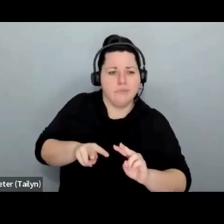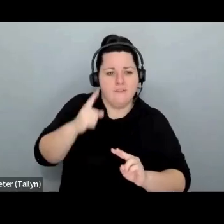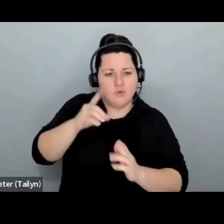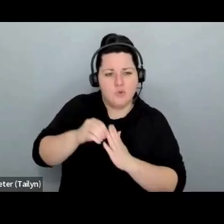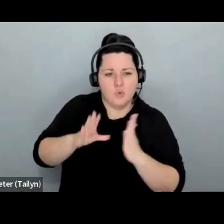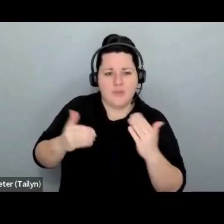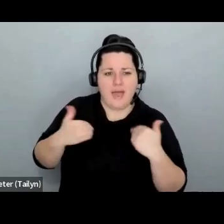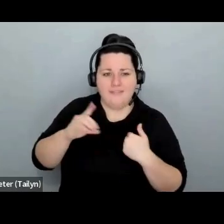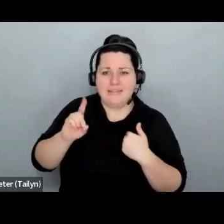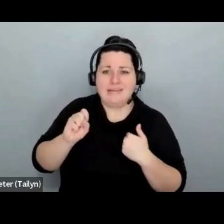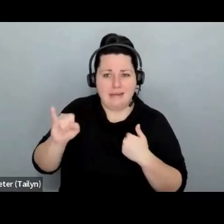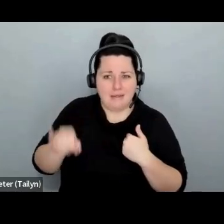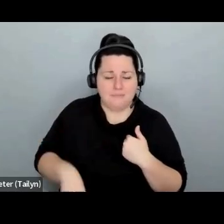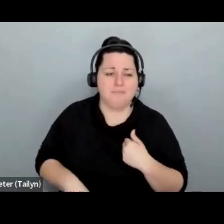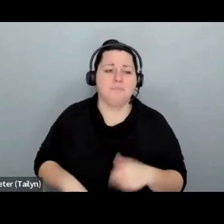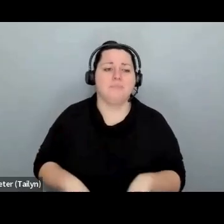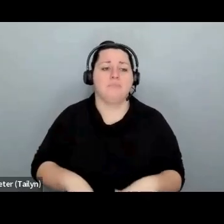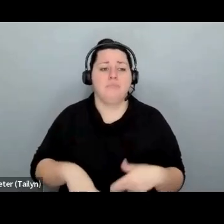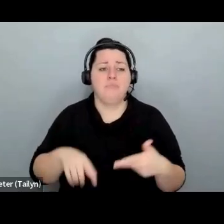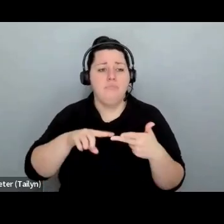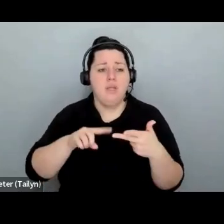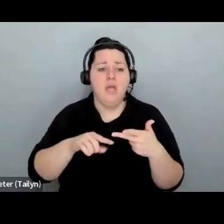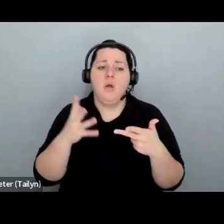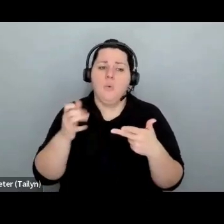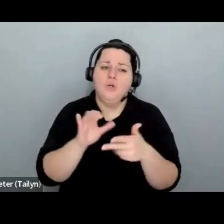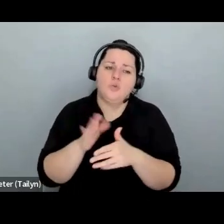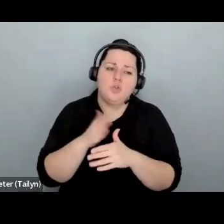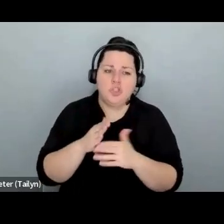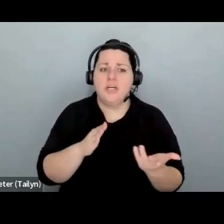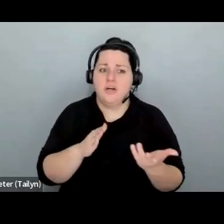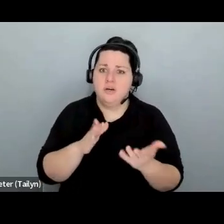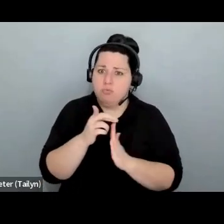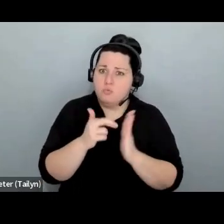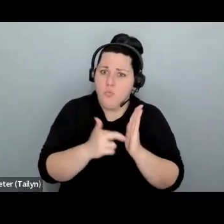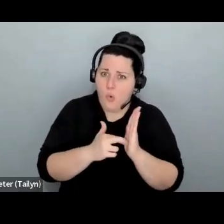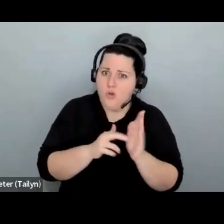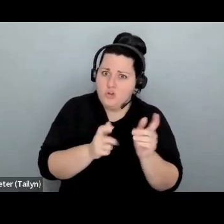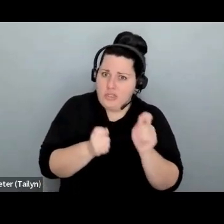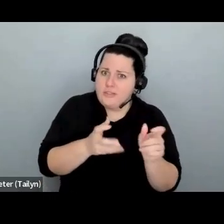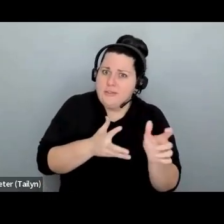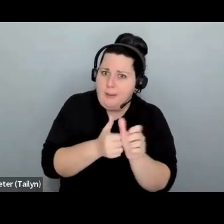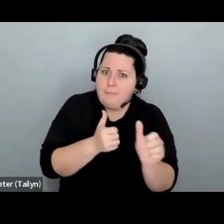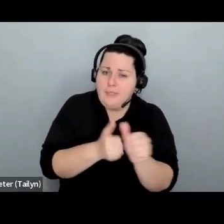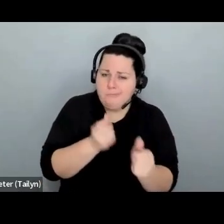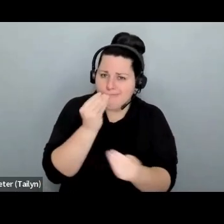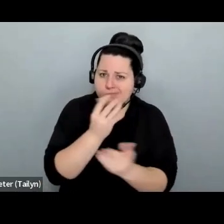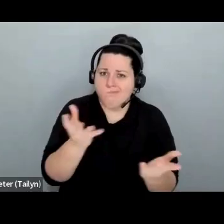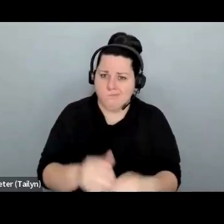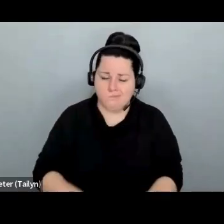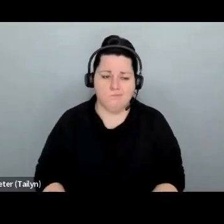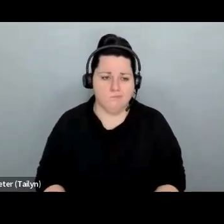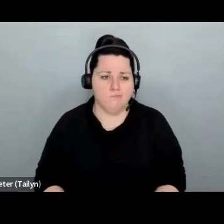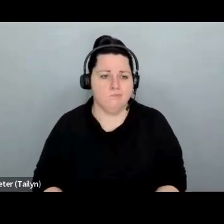dual sensory impairment, to share the updated changes of this rule.